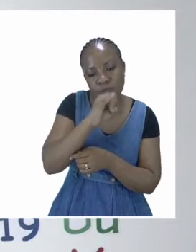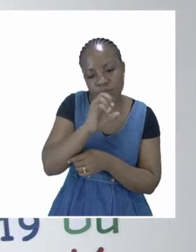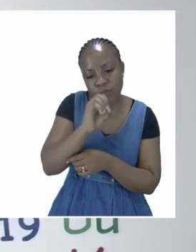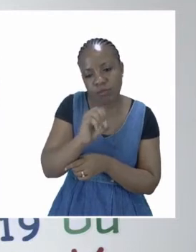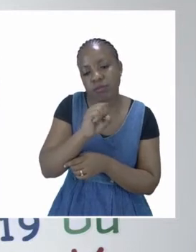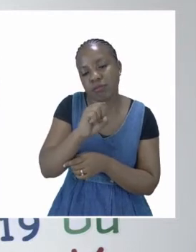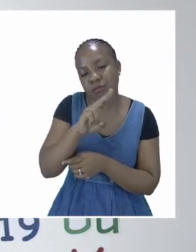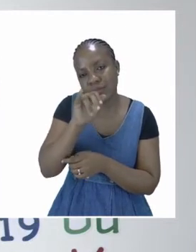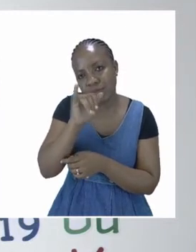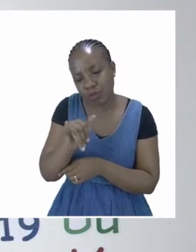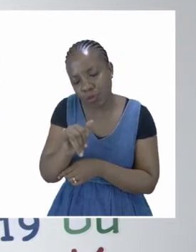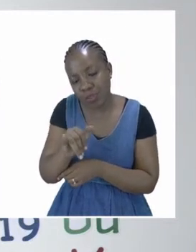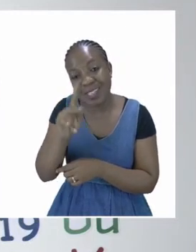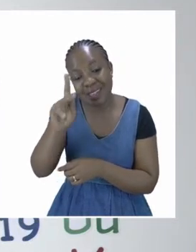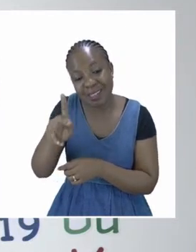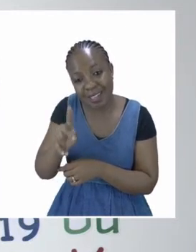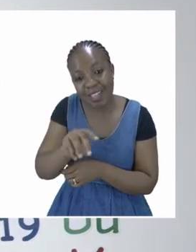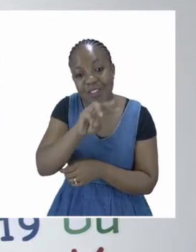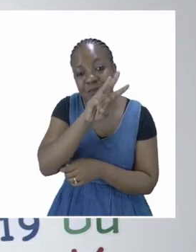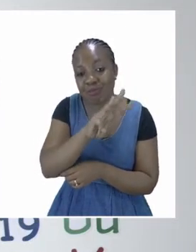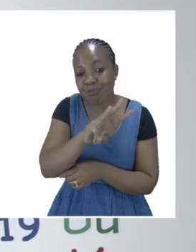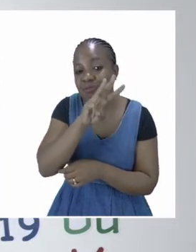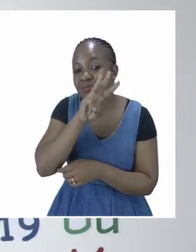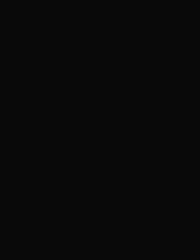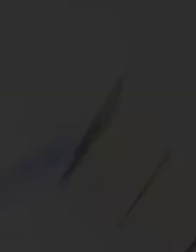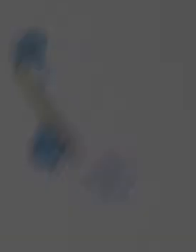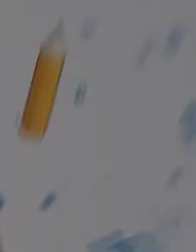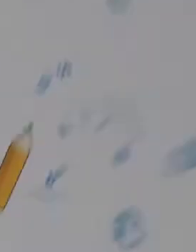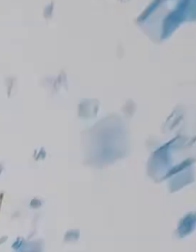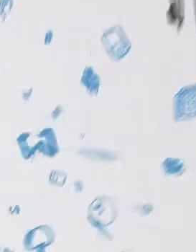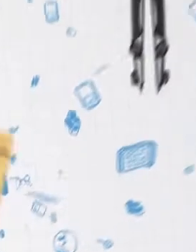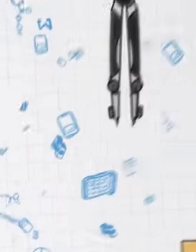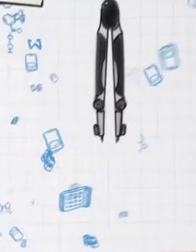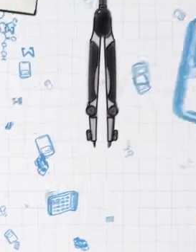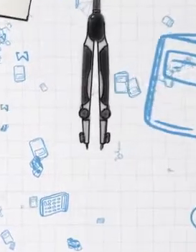our website, Zacky Online.